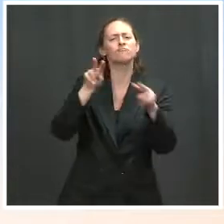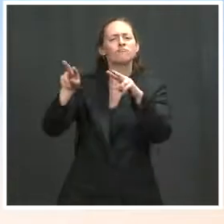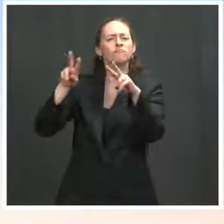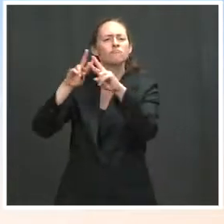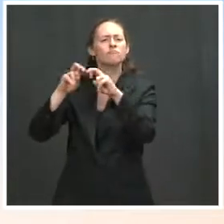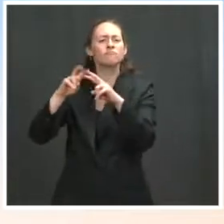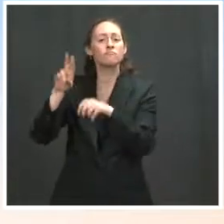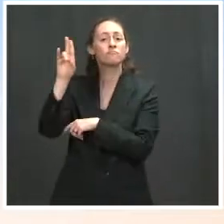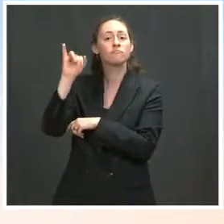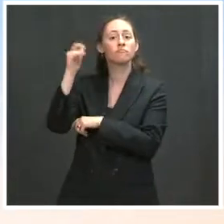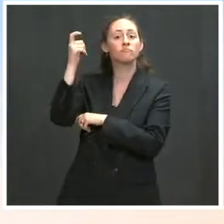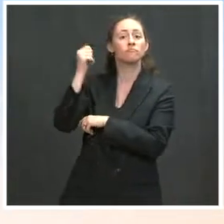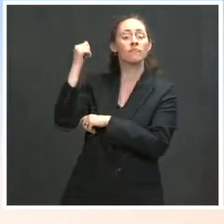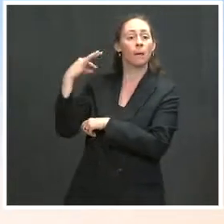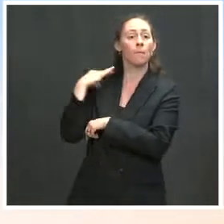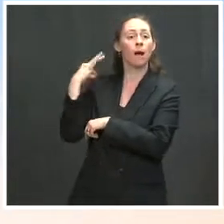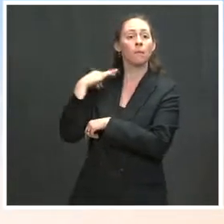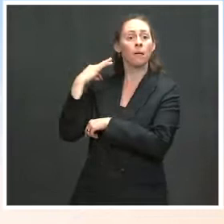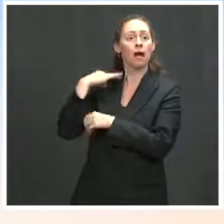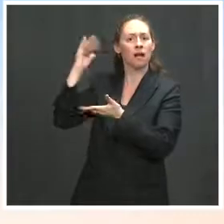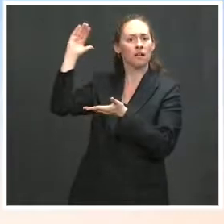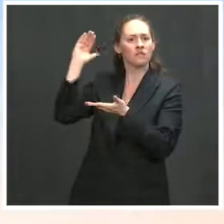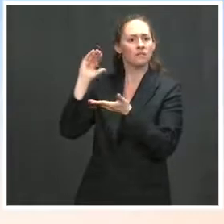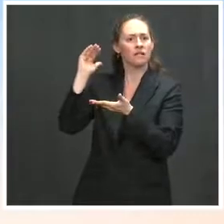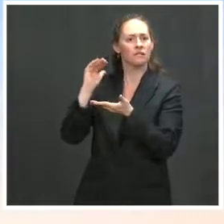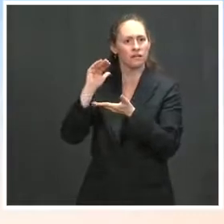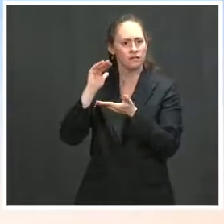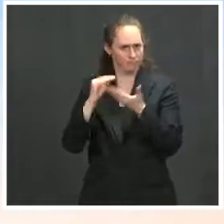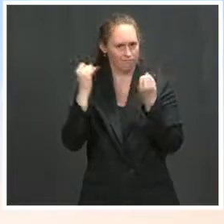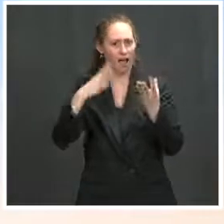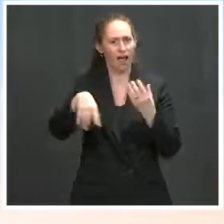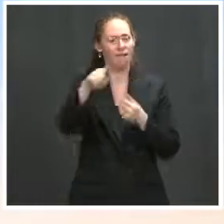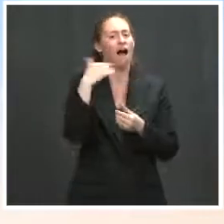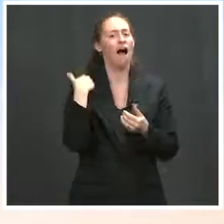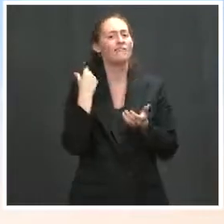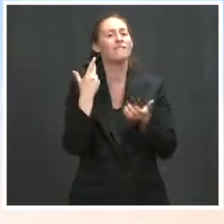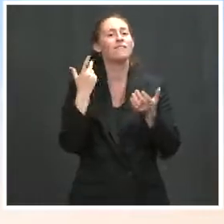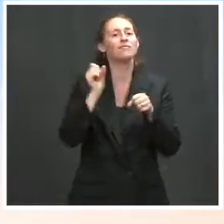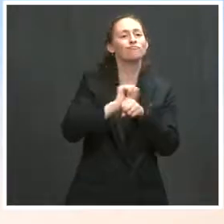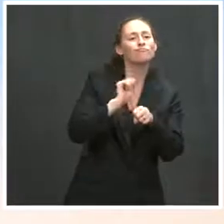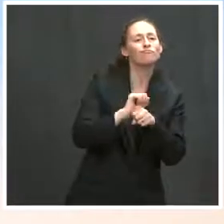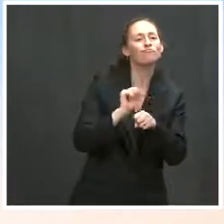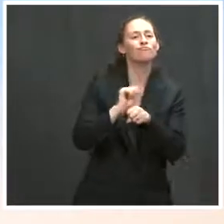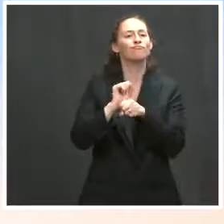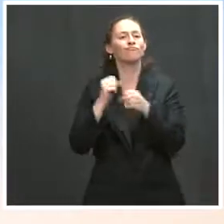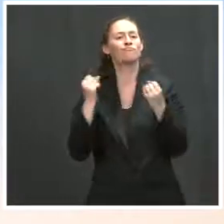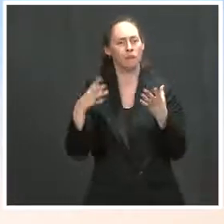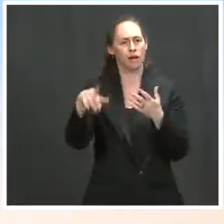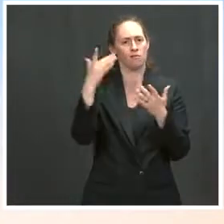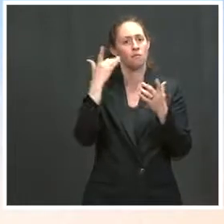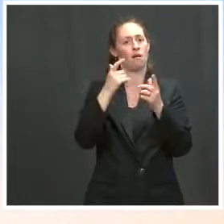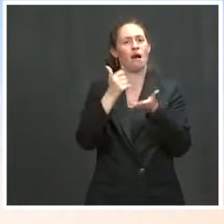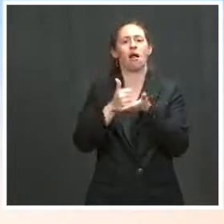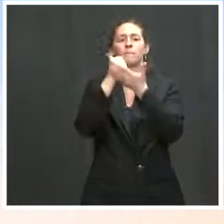their pockets thanks to the American Rescue Plan. So we're going in the right trajectory, right? We're looking at the trend, and the trend is going in the right